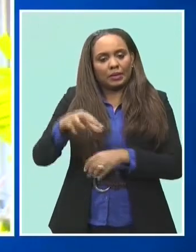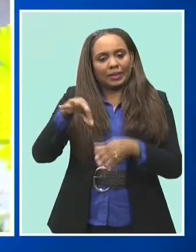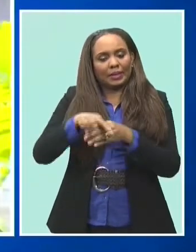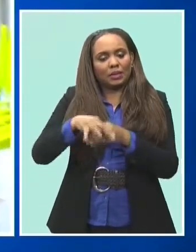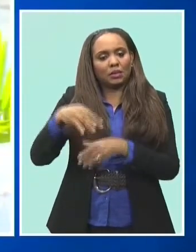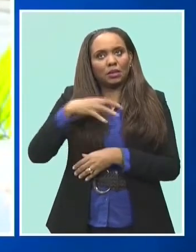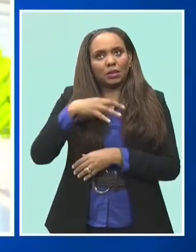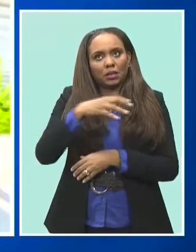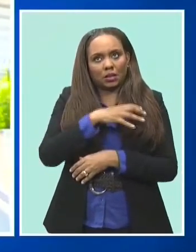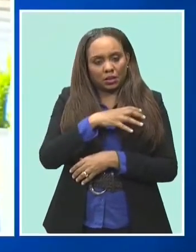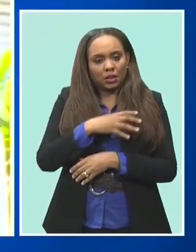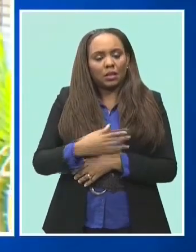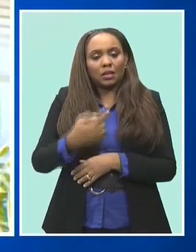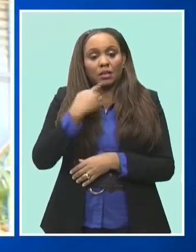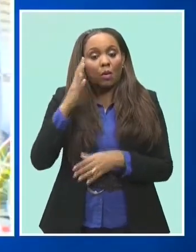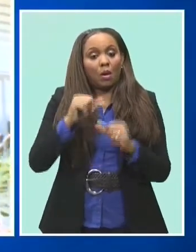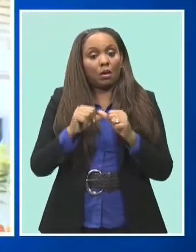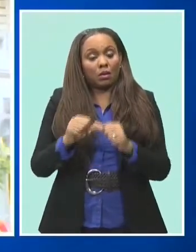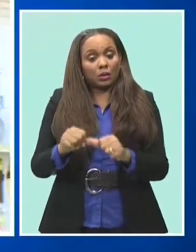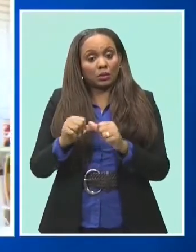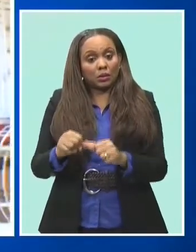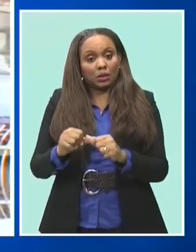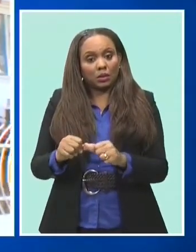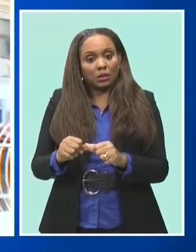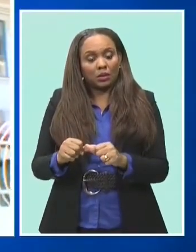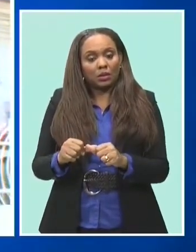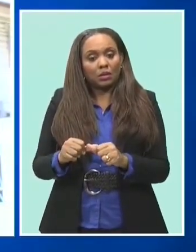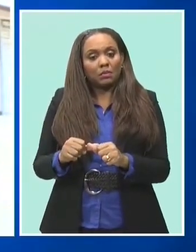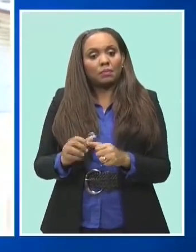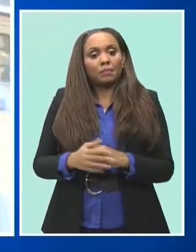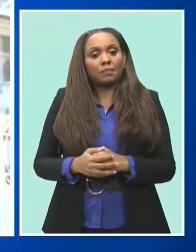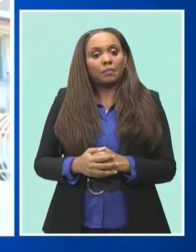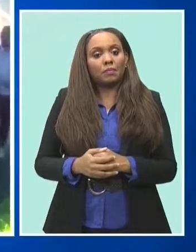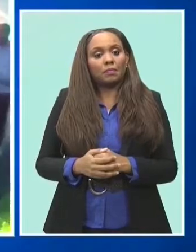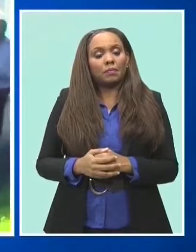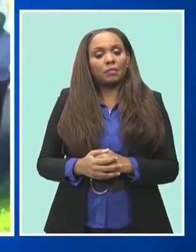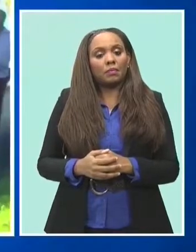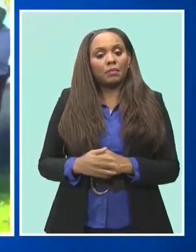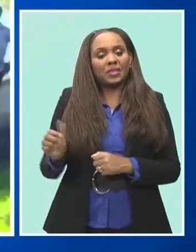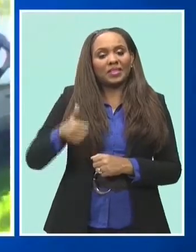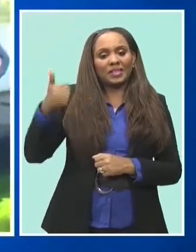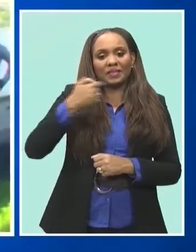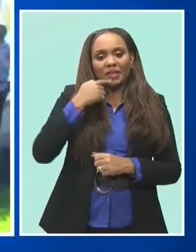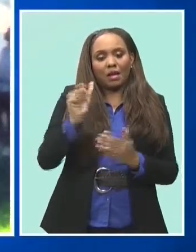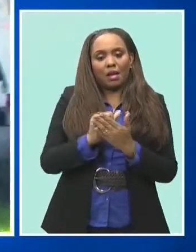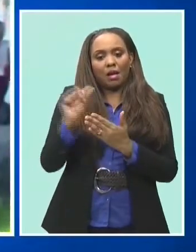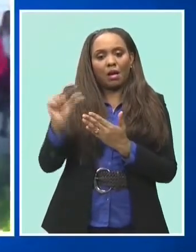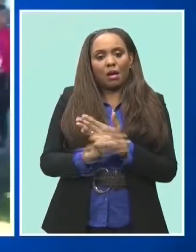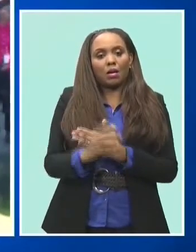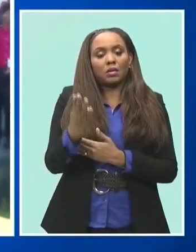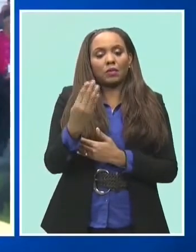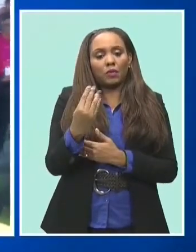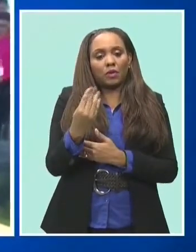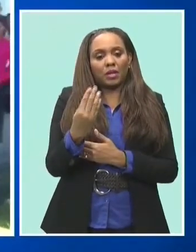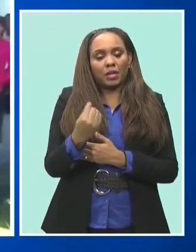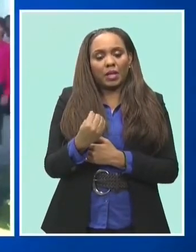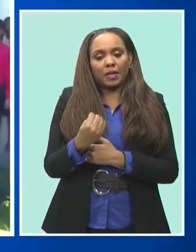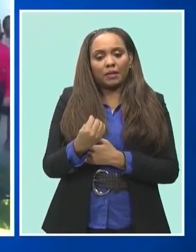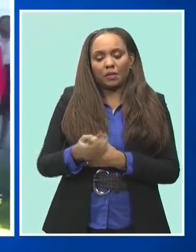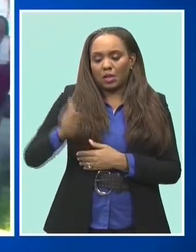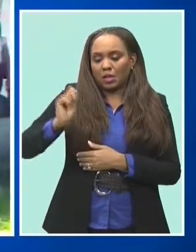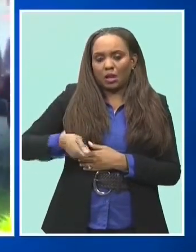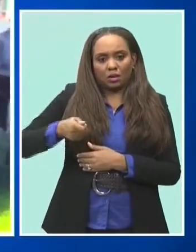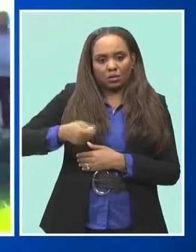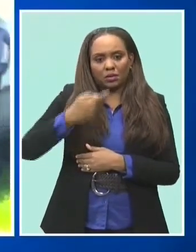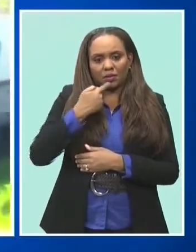at Tuesday's statutory meeting. In making her decision, she made reference to the August 14 ruling of the Chief Justice, which